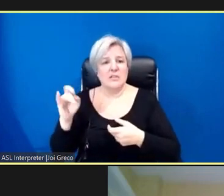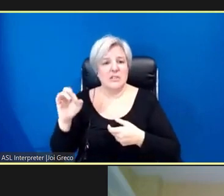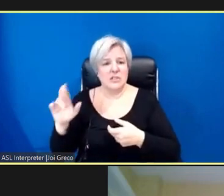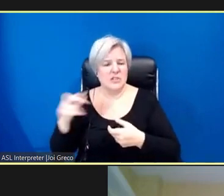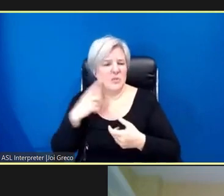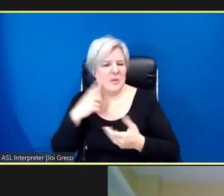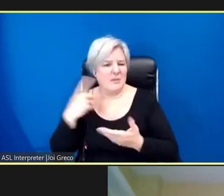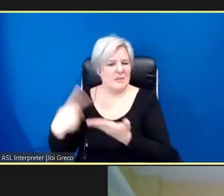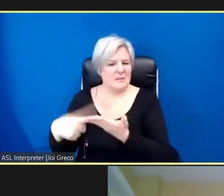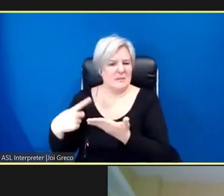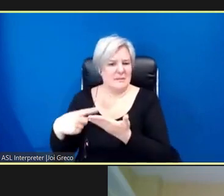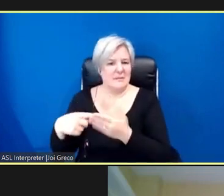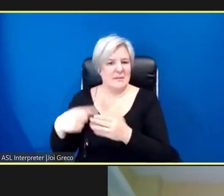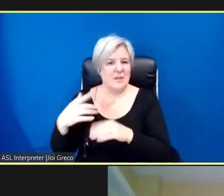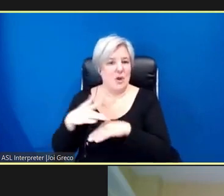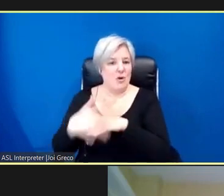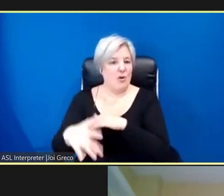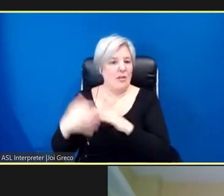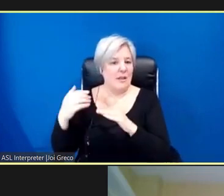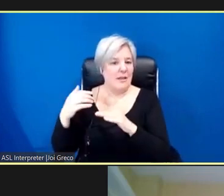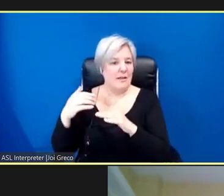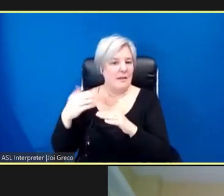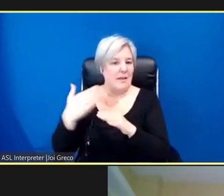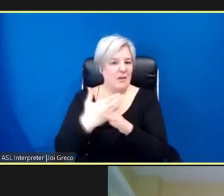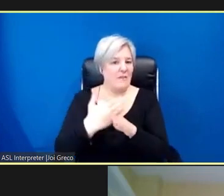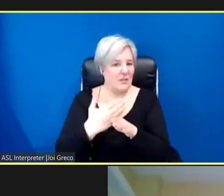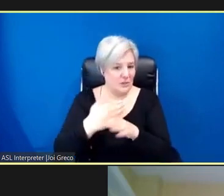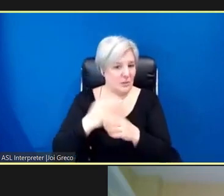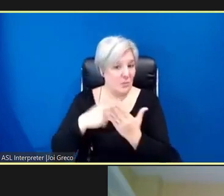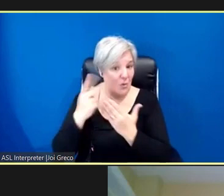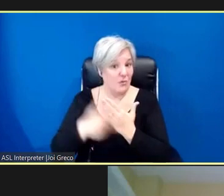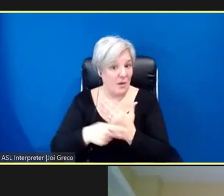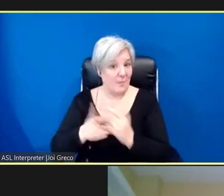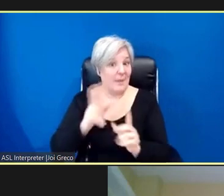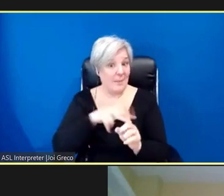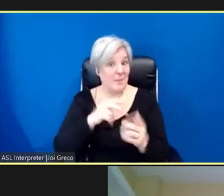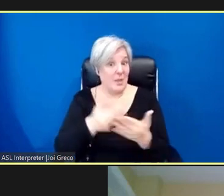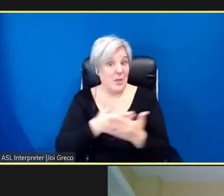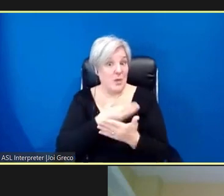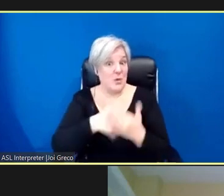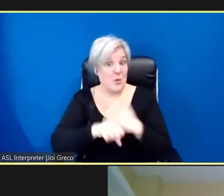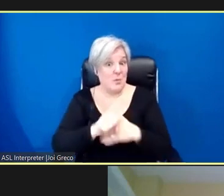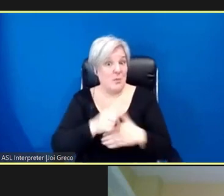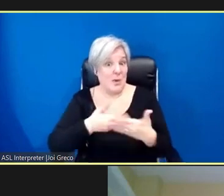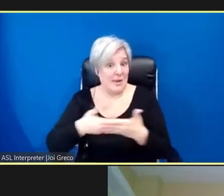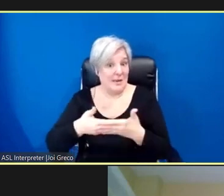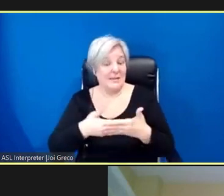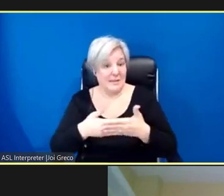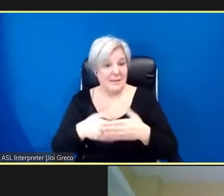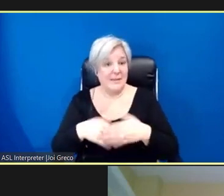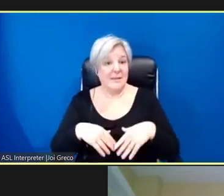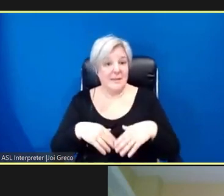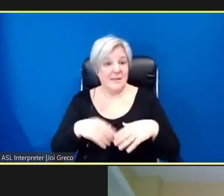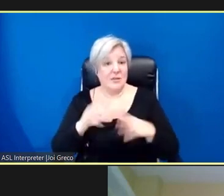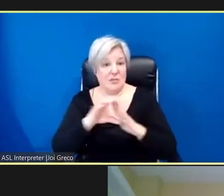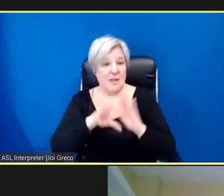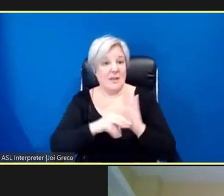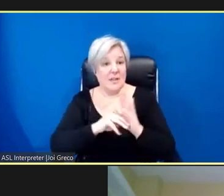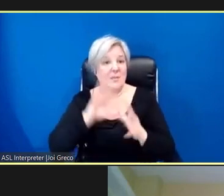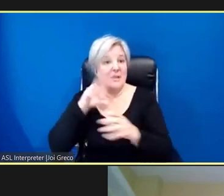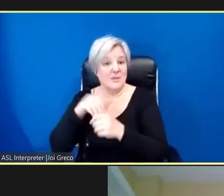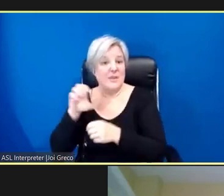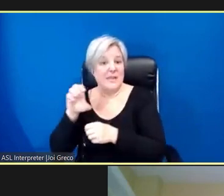been talking to your early intervention program about implementing the newborn hearing screening training curriculum into the